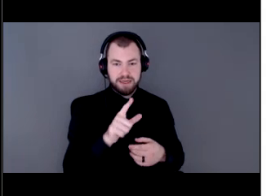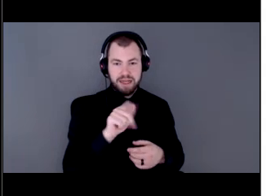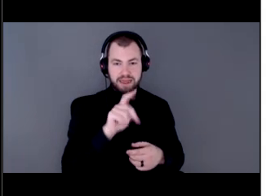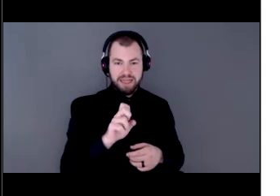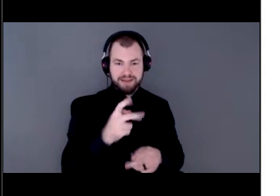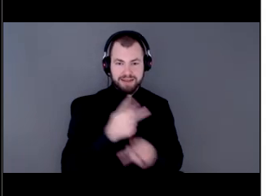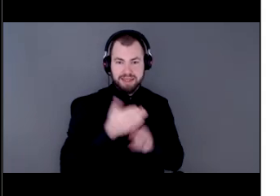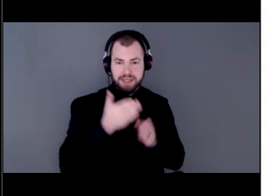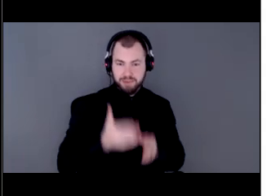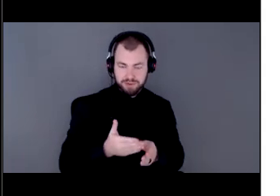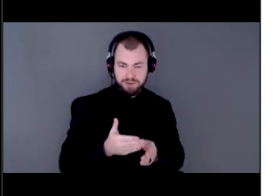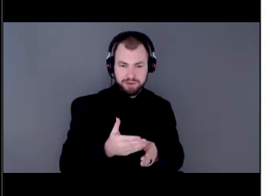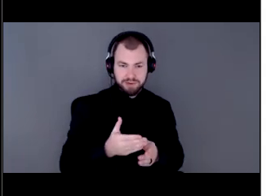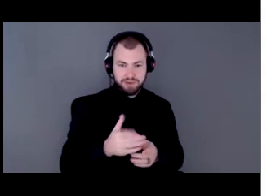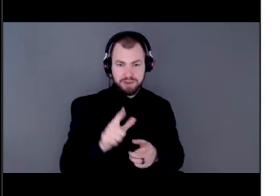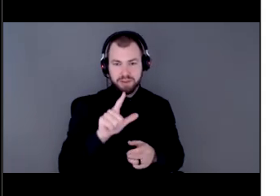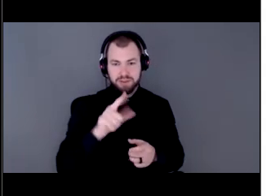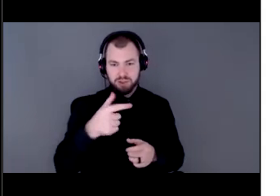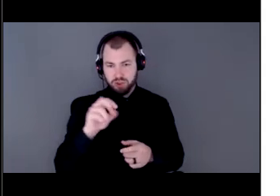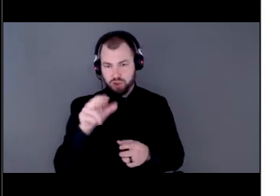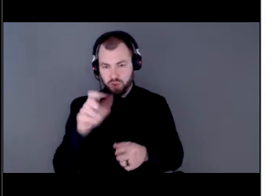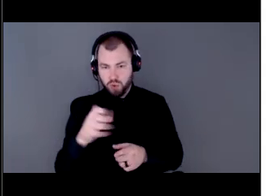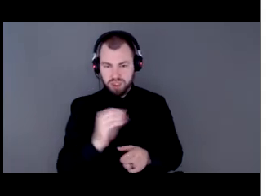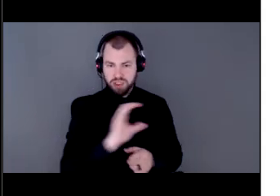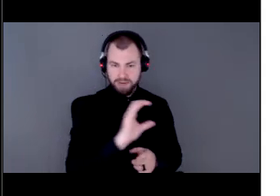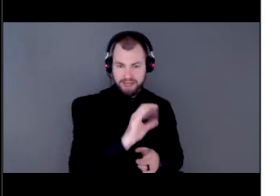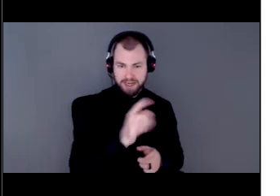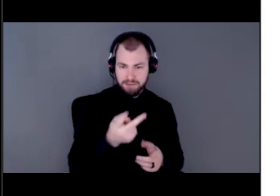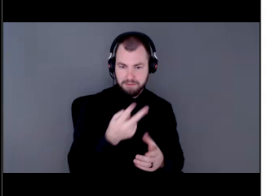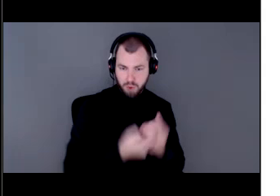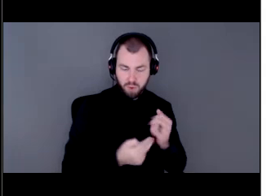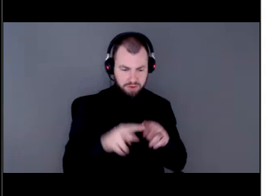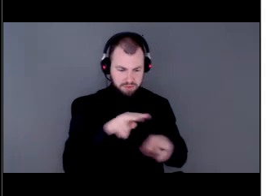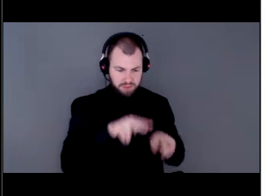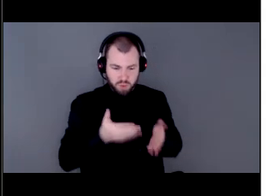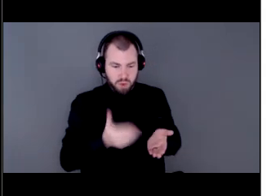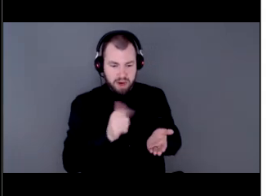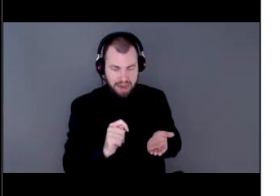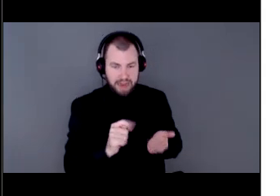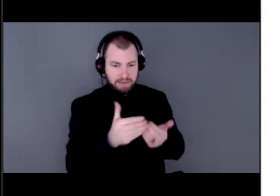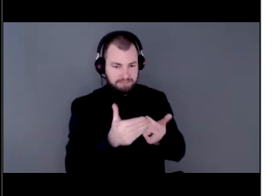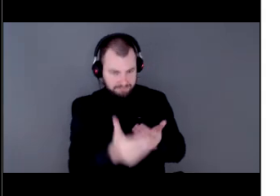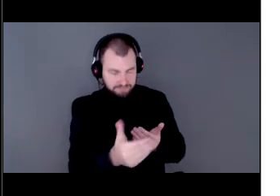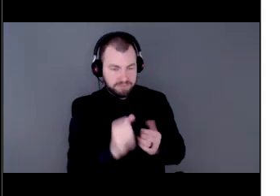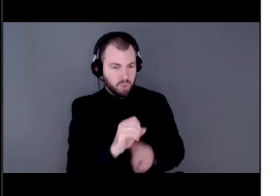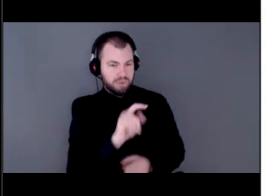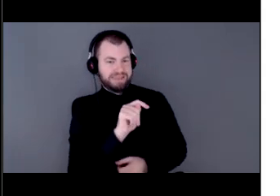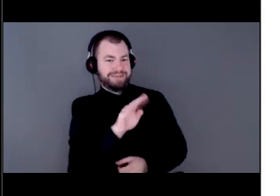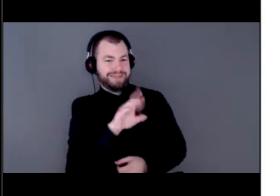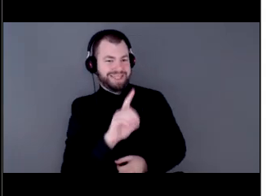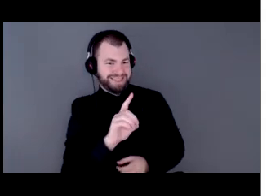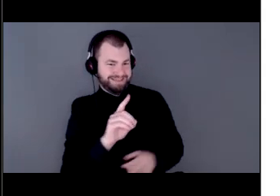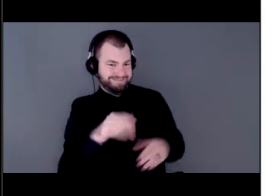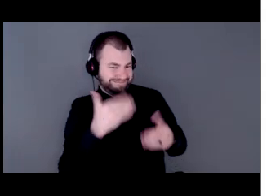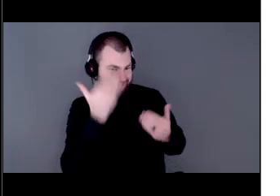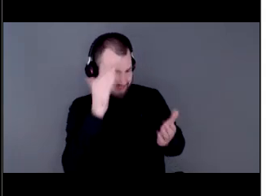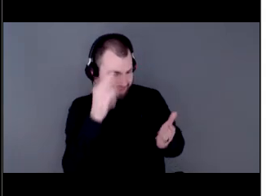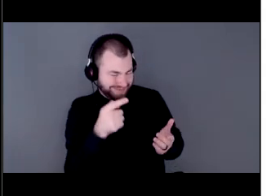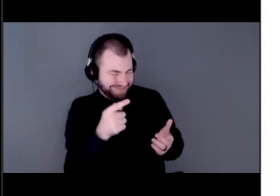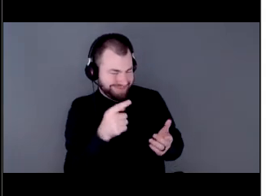to be able to assess kind of where we're at, and then we can see where we go. So to be determined is the answer.